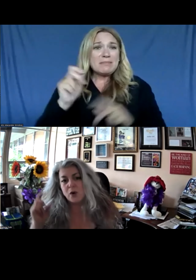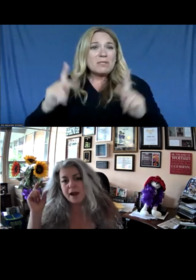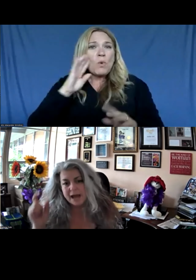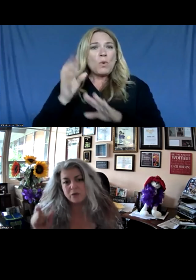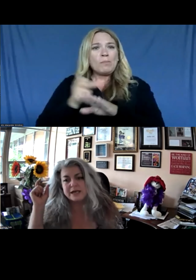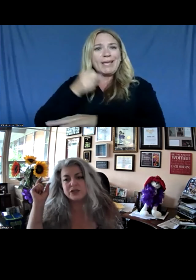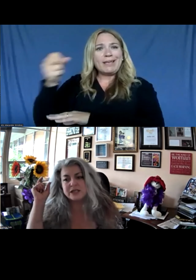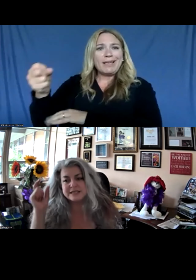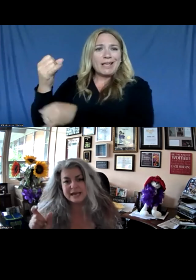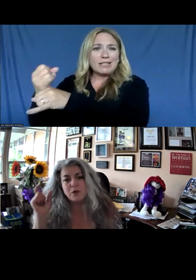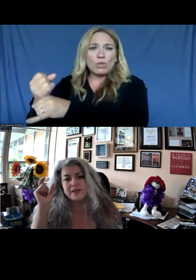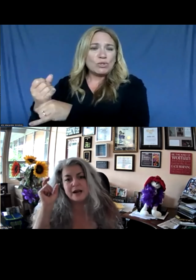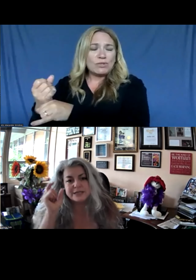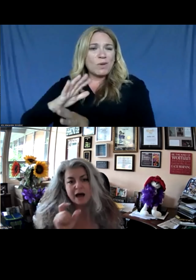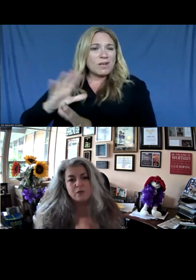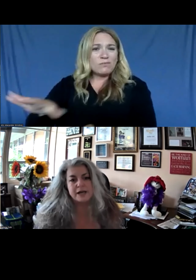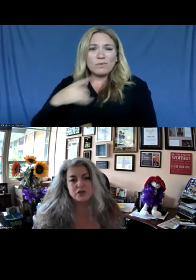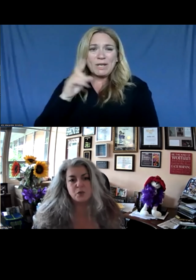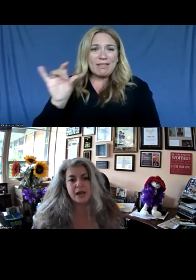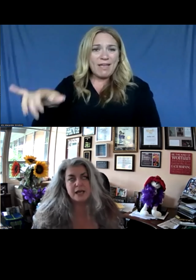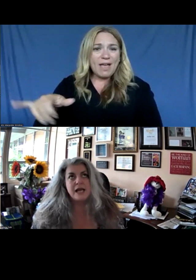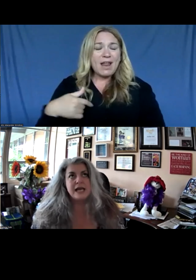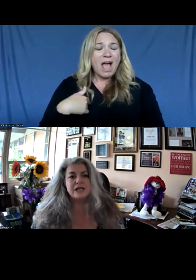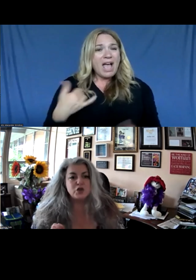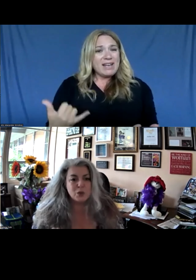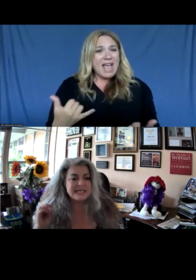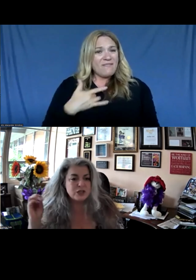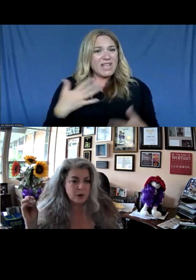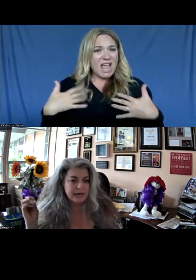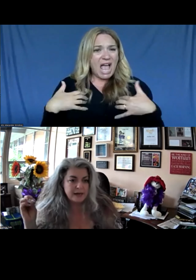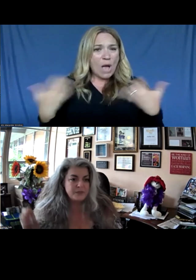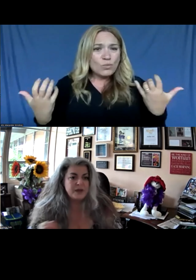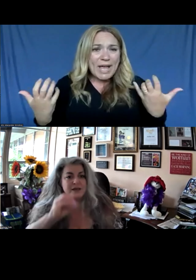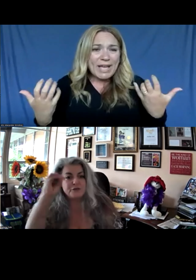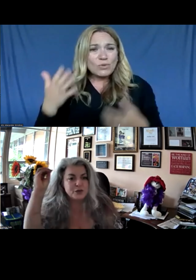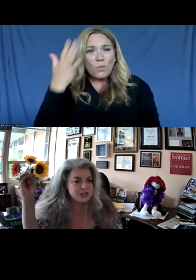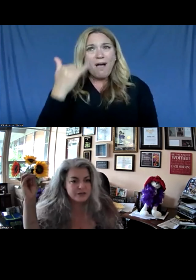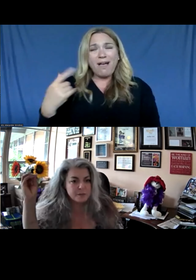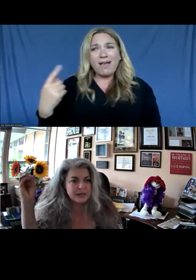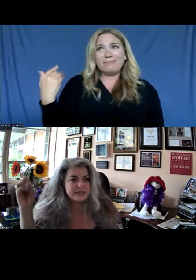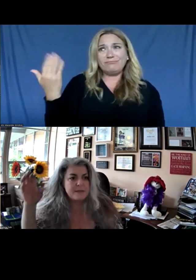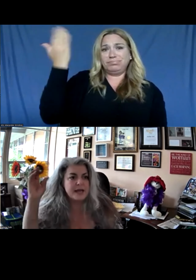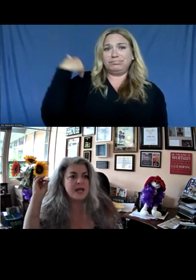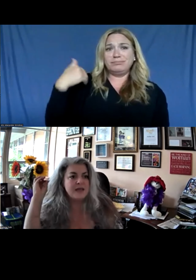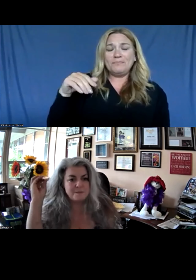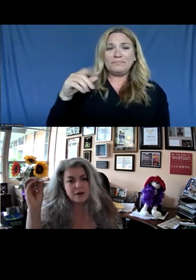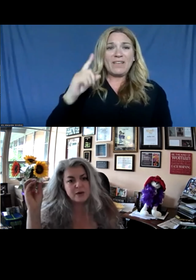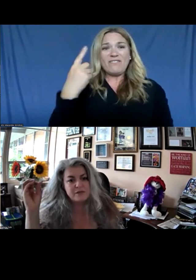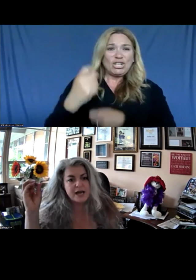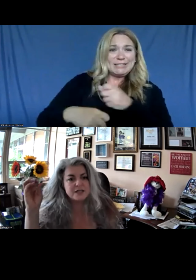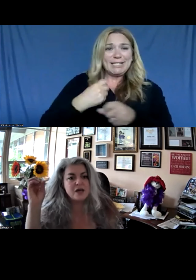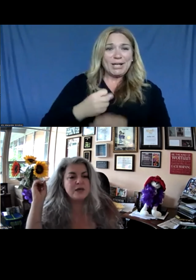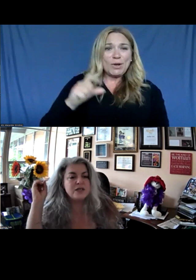outraged, I'm outraged the same way that I was outraged when in 2020, in the first year of the pandemic, the